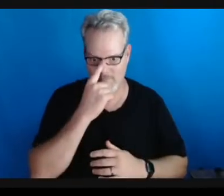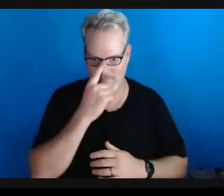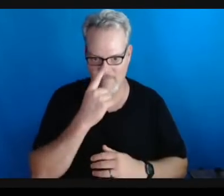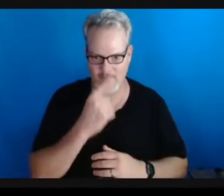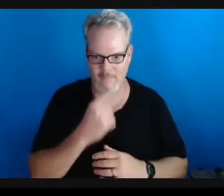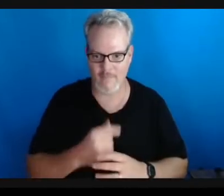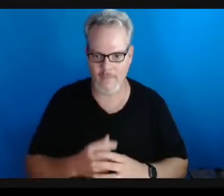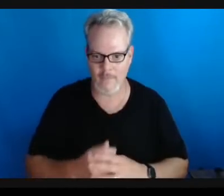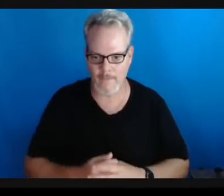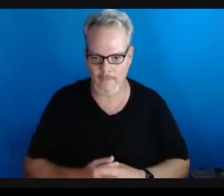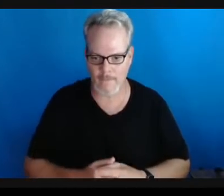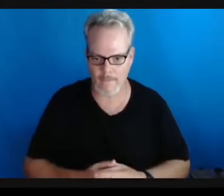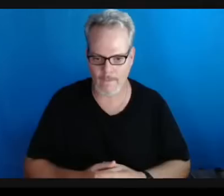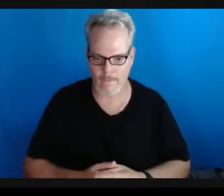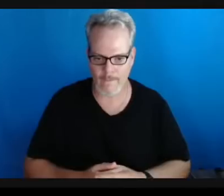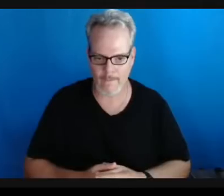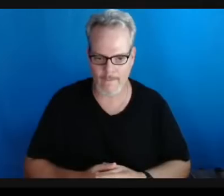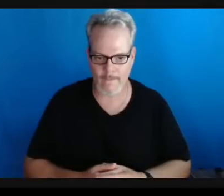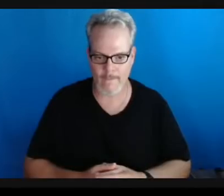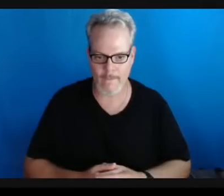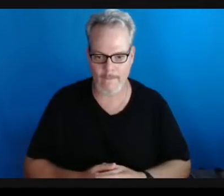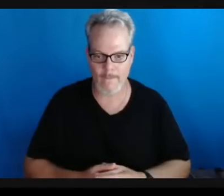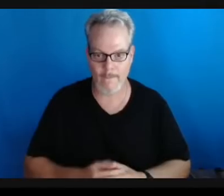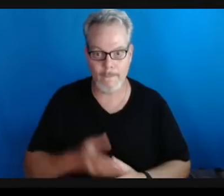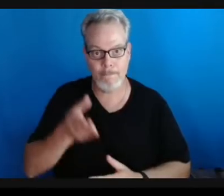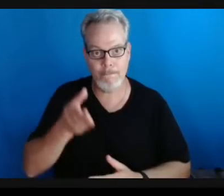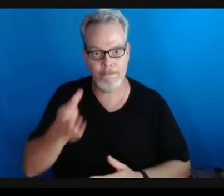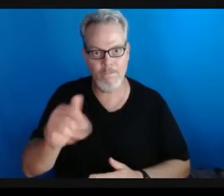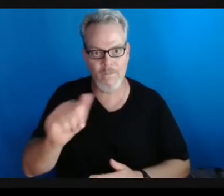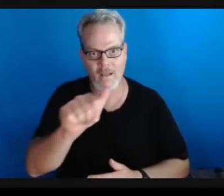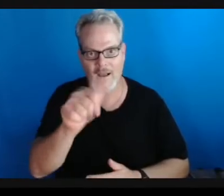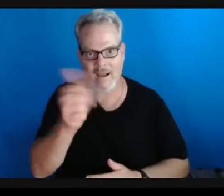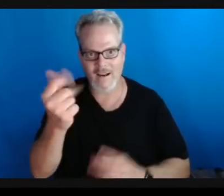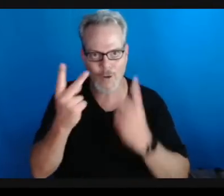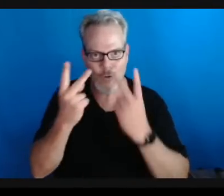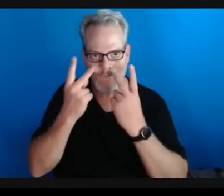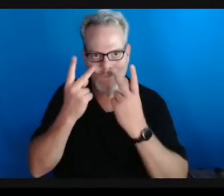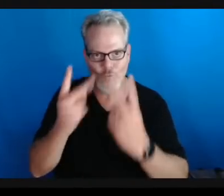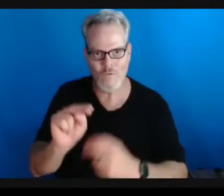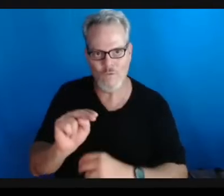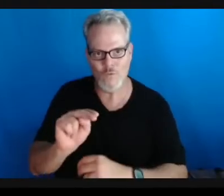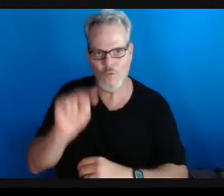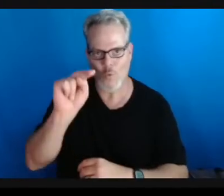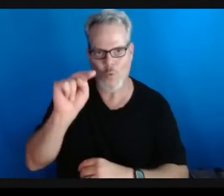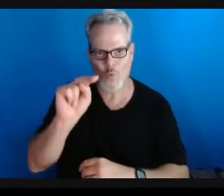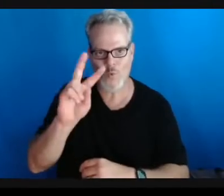there. All right, then another view of the north vent fountain,